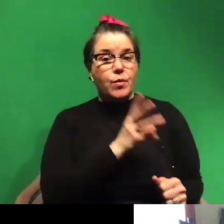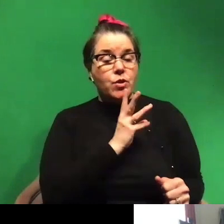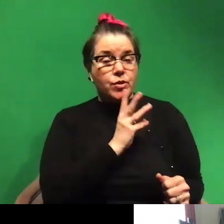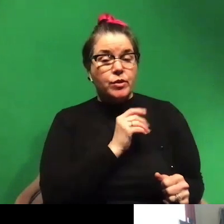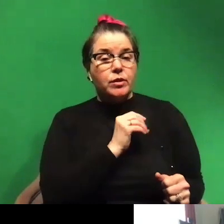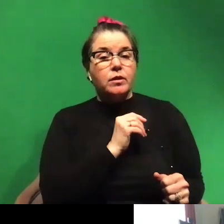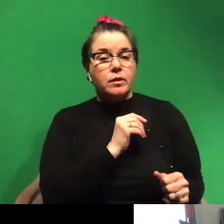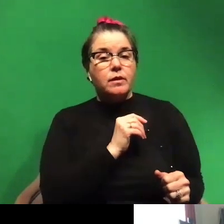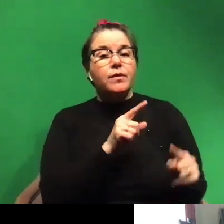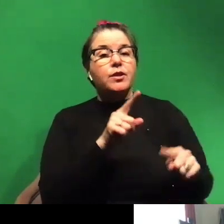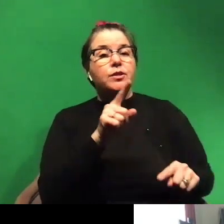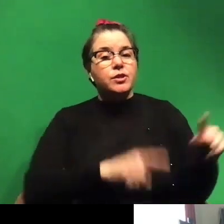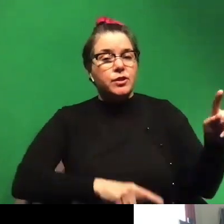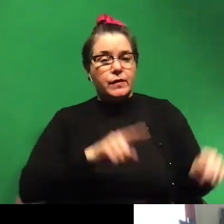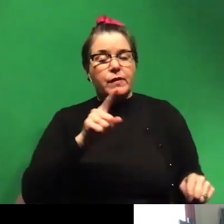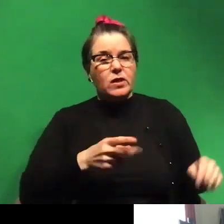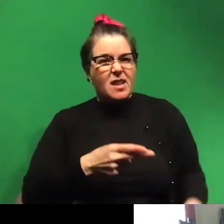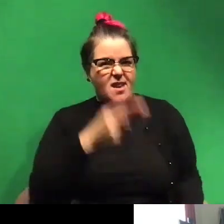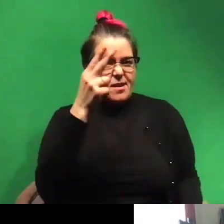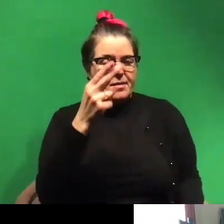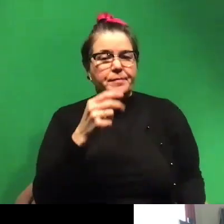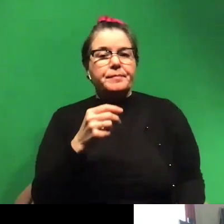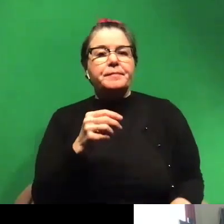then the diversity is really high and it's